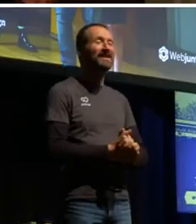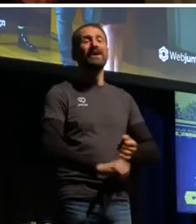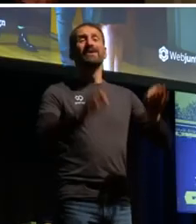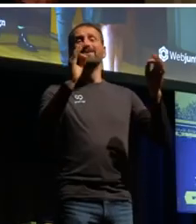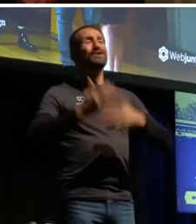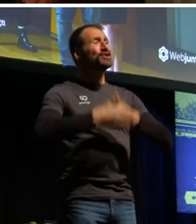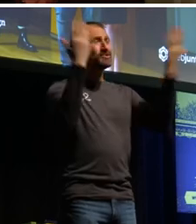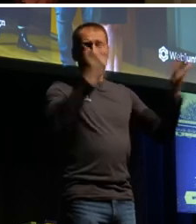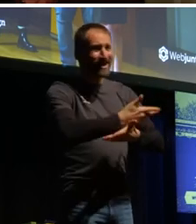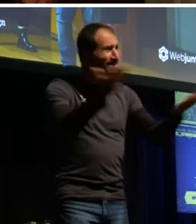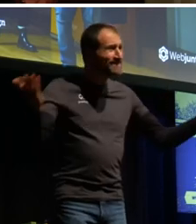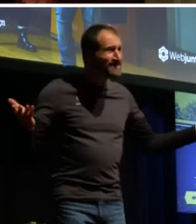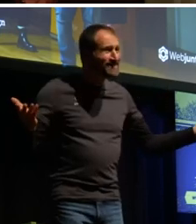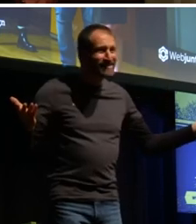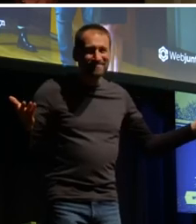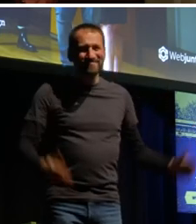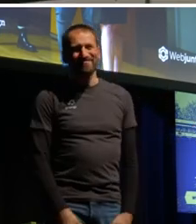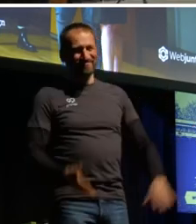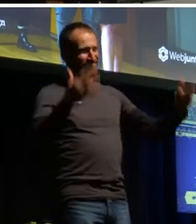Good morning, everybody.